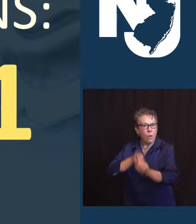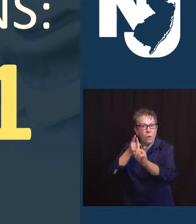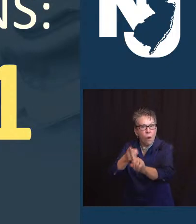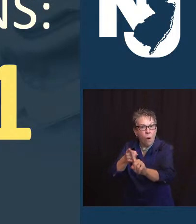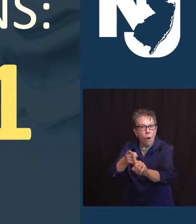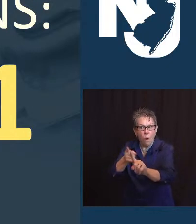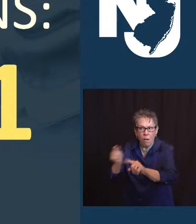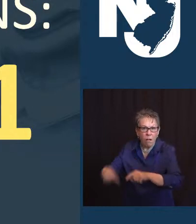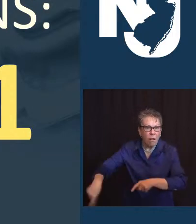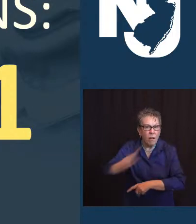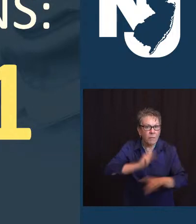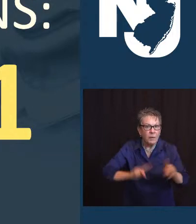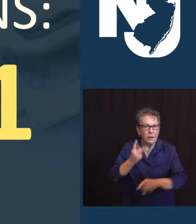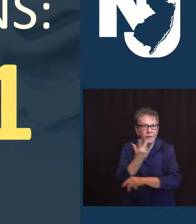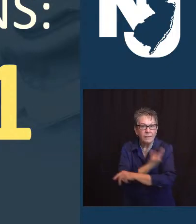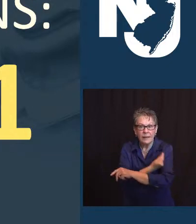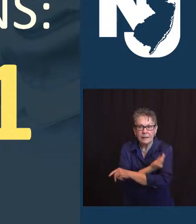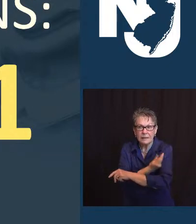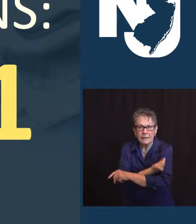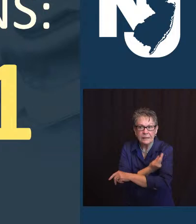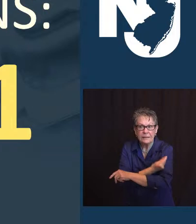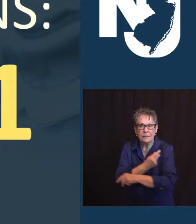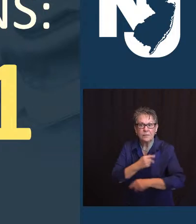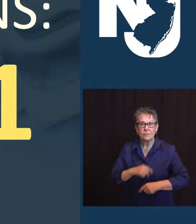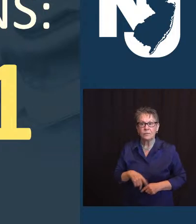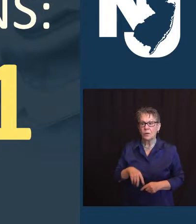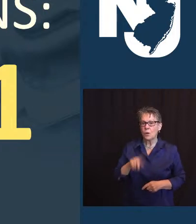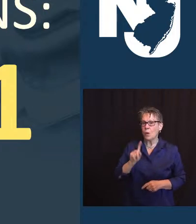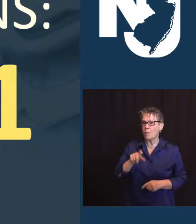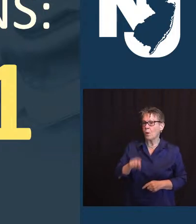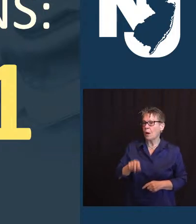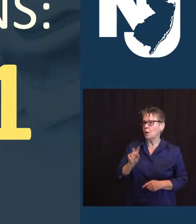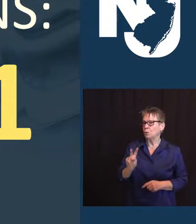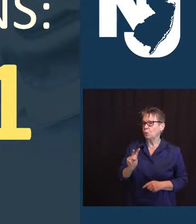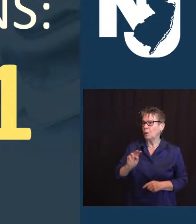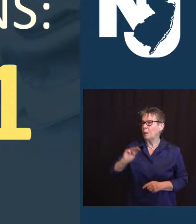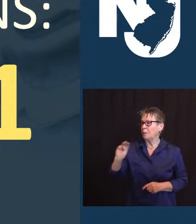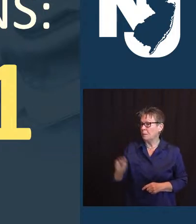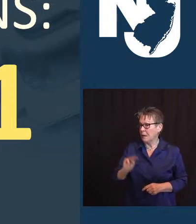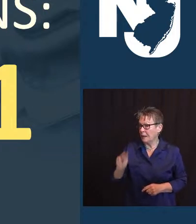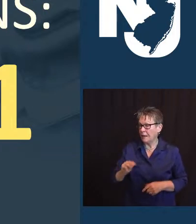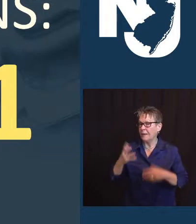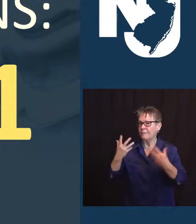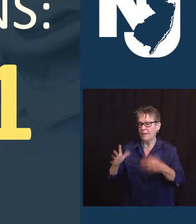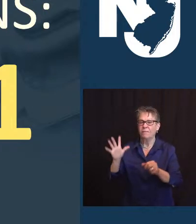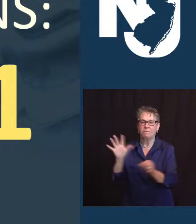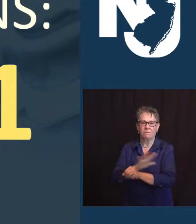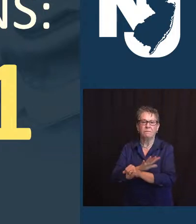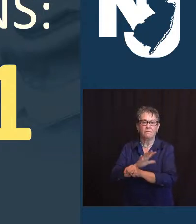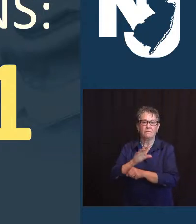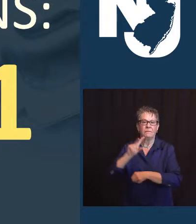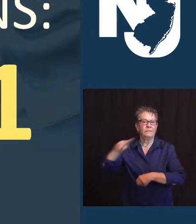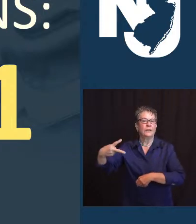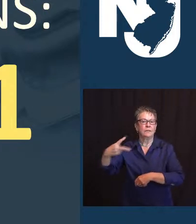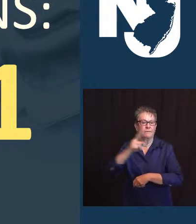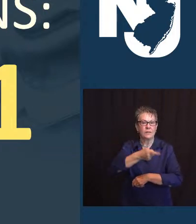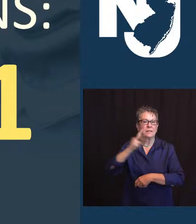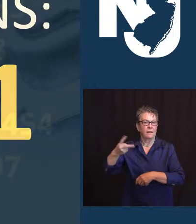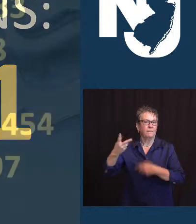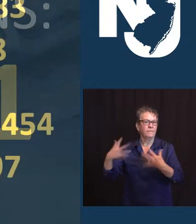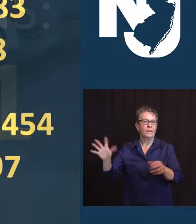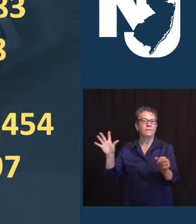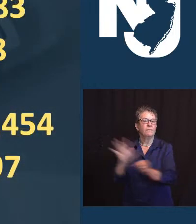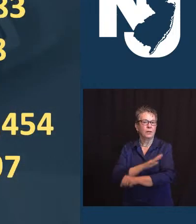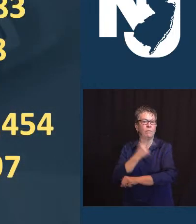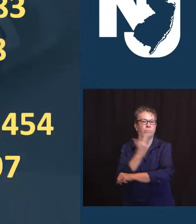1.2 million of those who live, work, and study in New Jersey are now fully vaccinated. And yet we